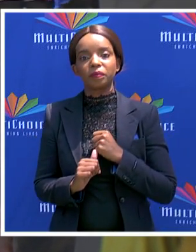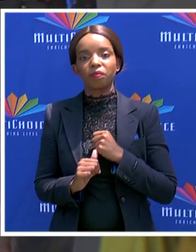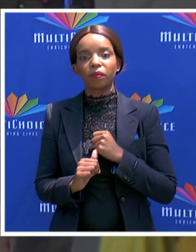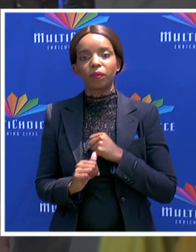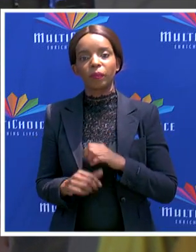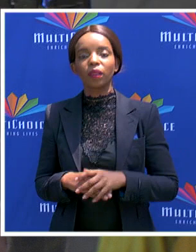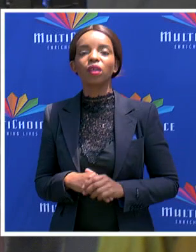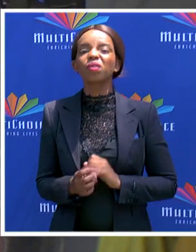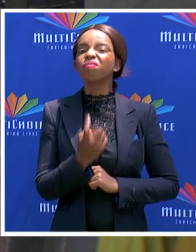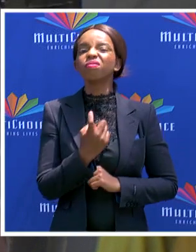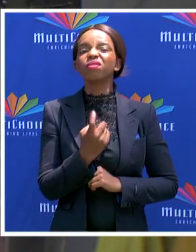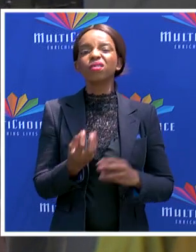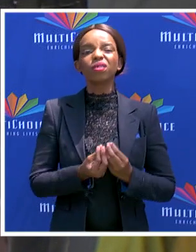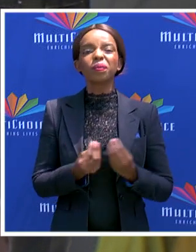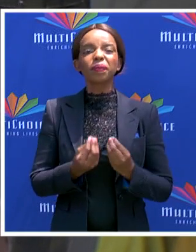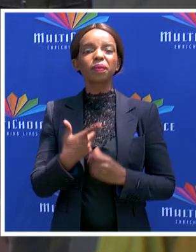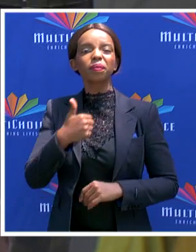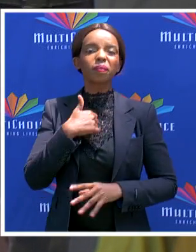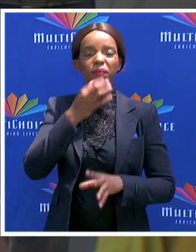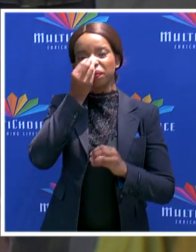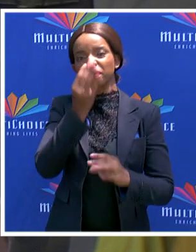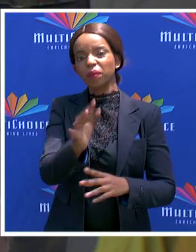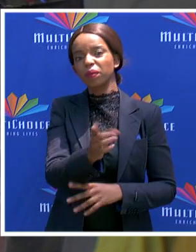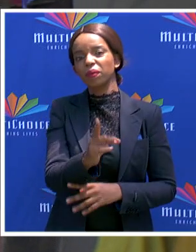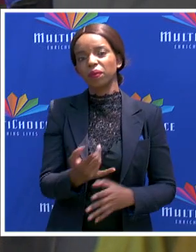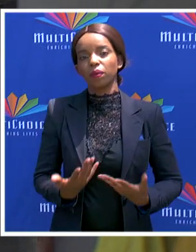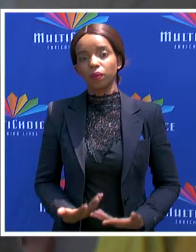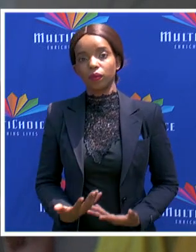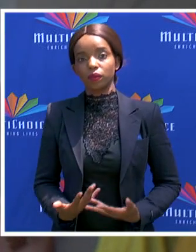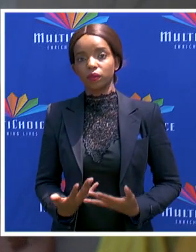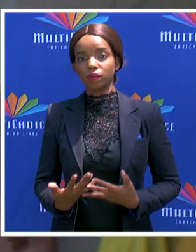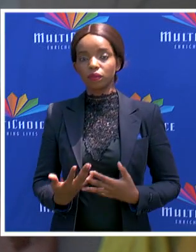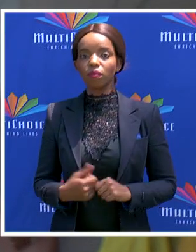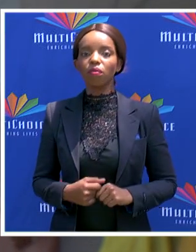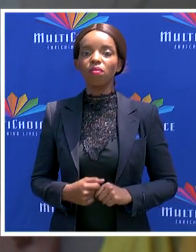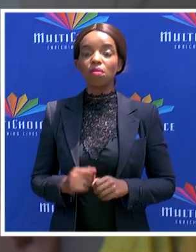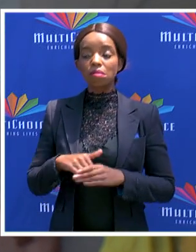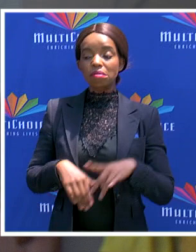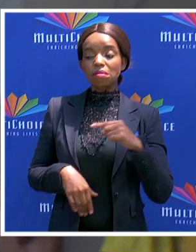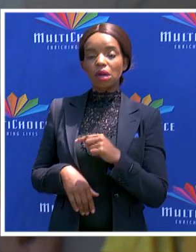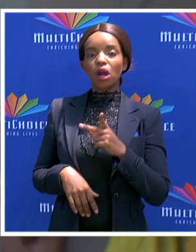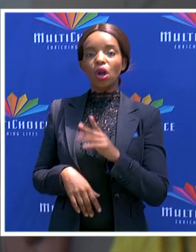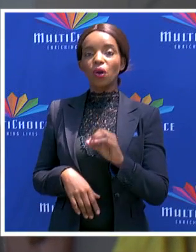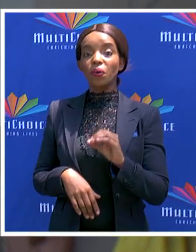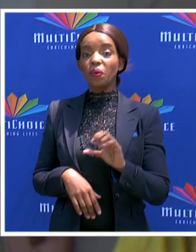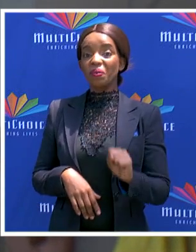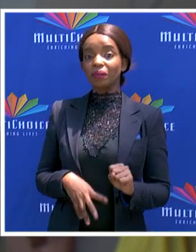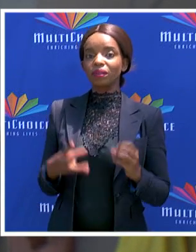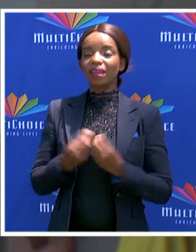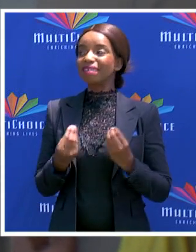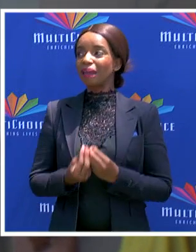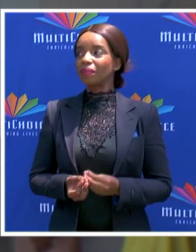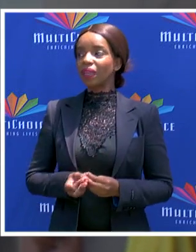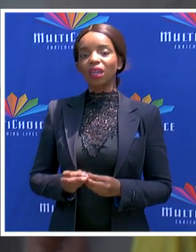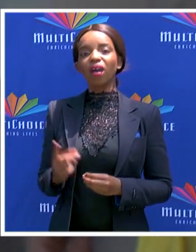the only thing I can say to you is that we can't give Koos something tangible. It means nothing to him. He's not a